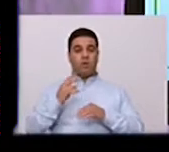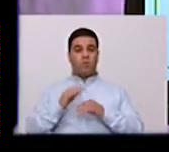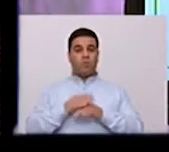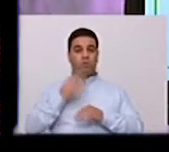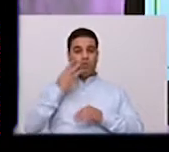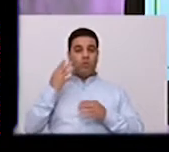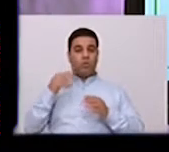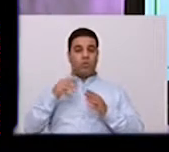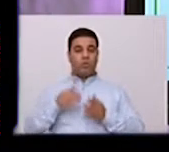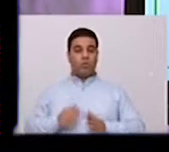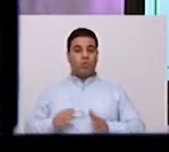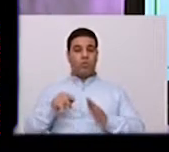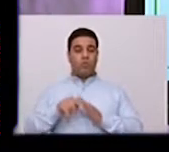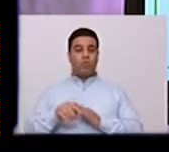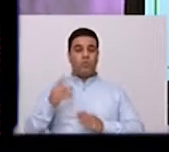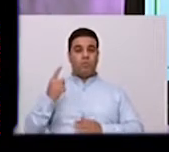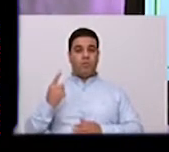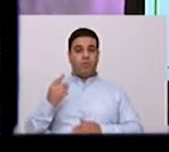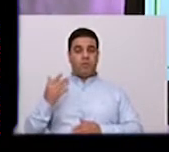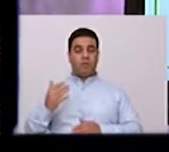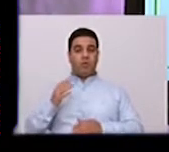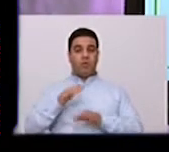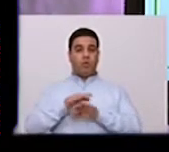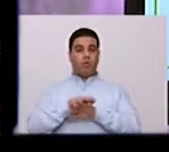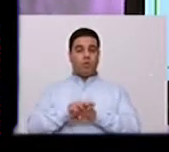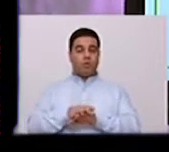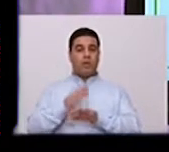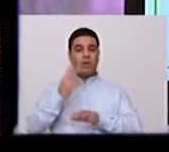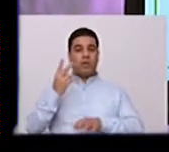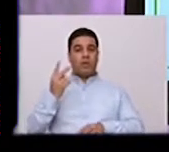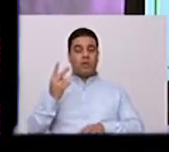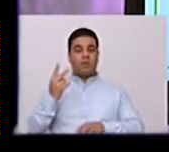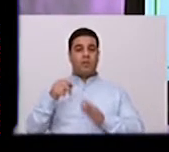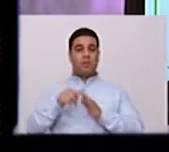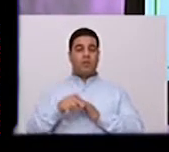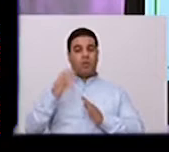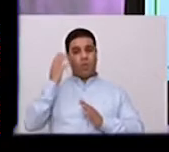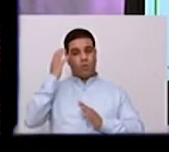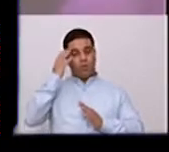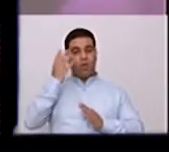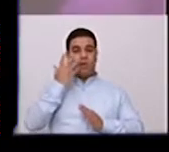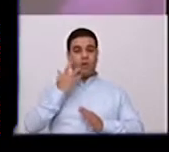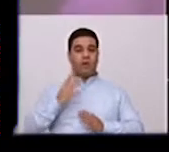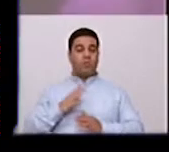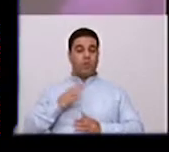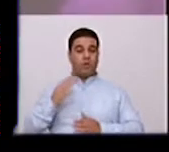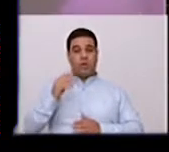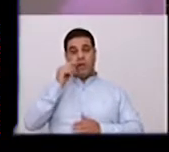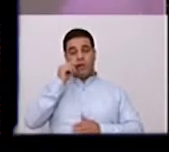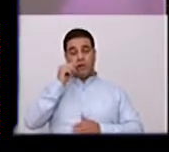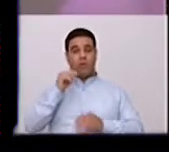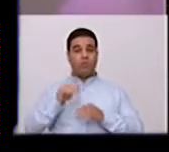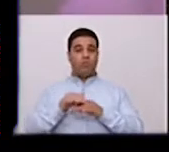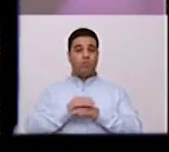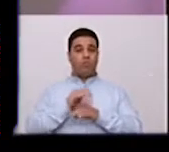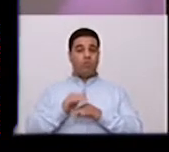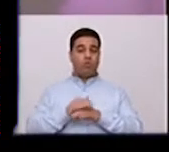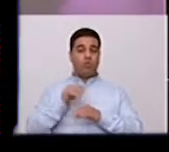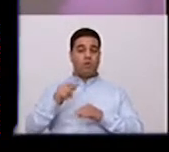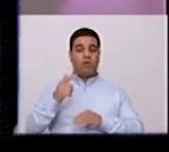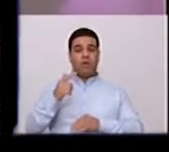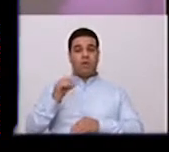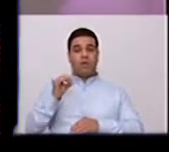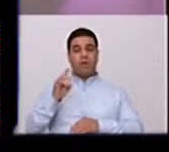tug'ilgan bo'lib, ularning bittasi toshbaqasimon va ikkinchisi qora rangli bo'lgan. Erkak mushuk